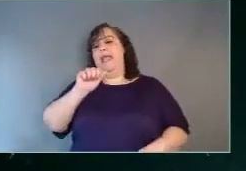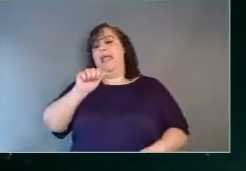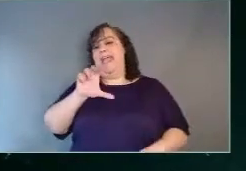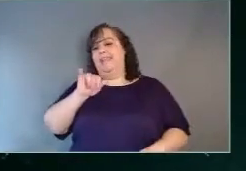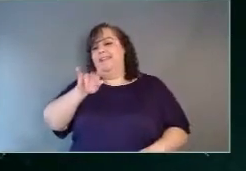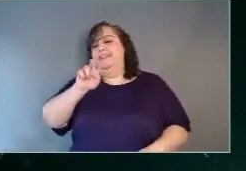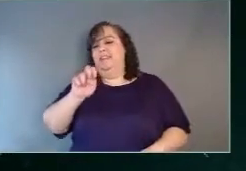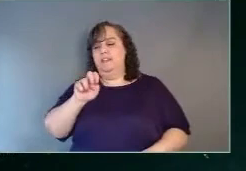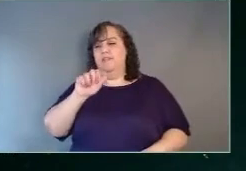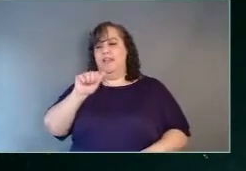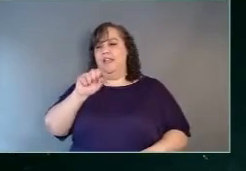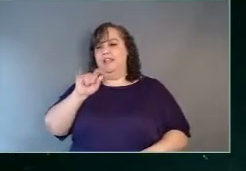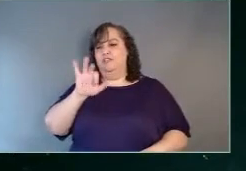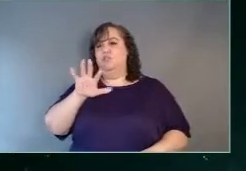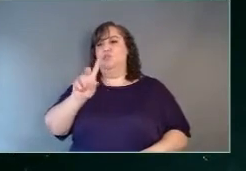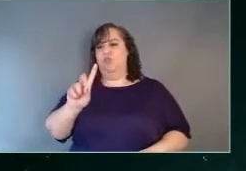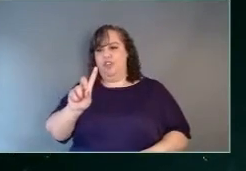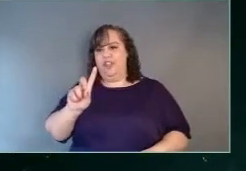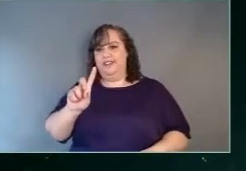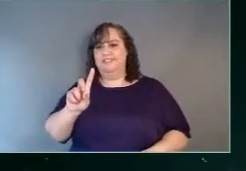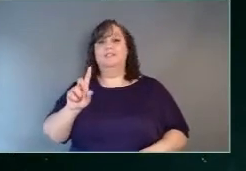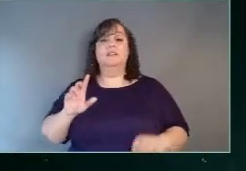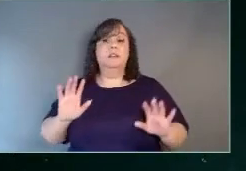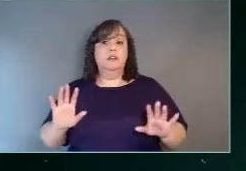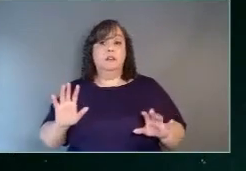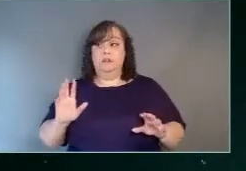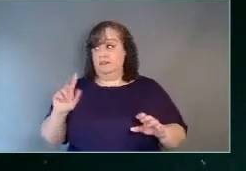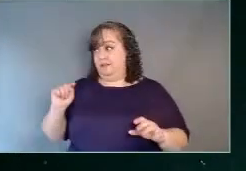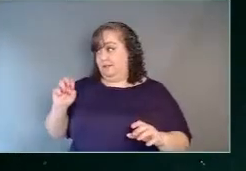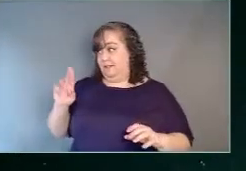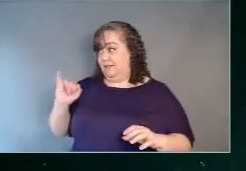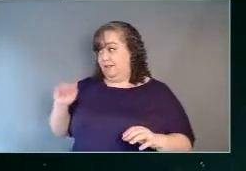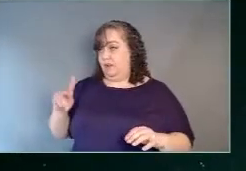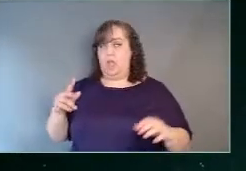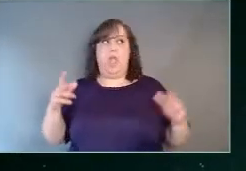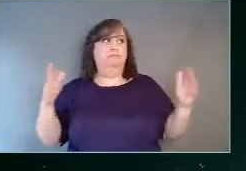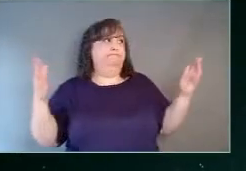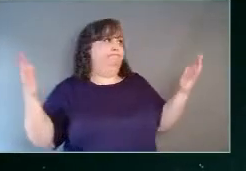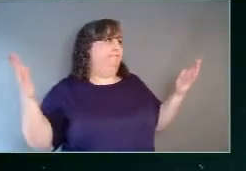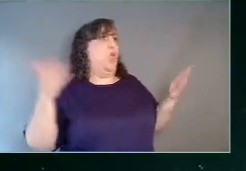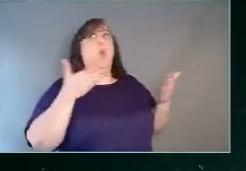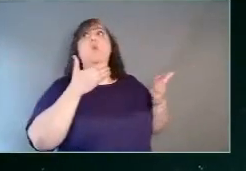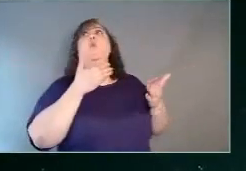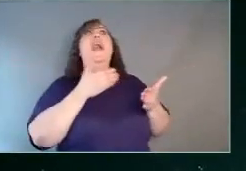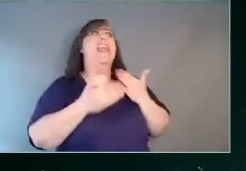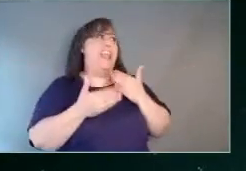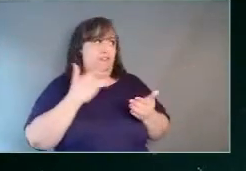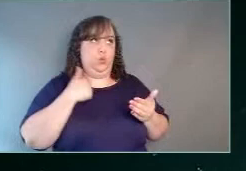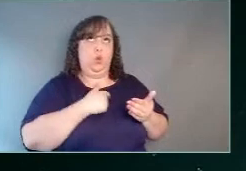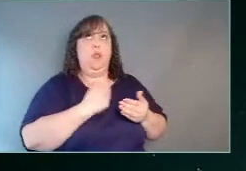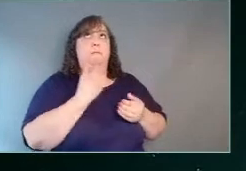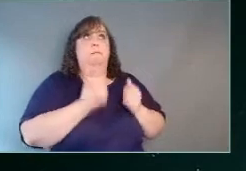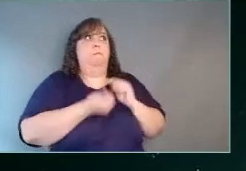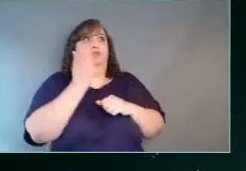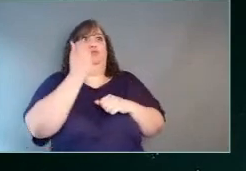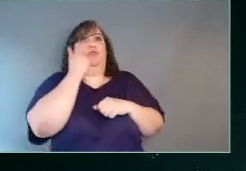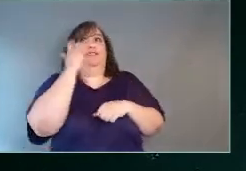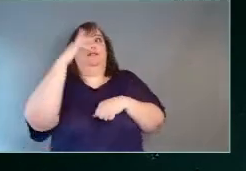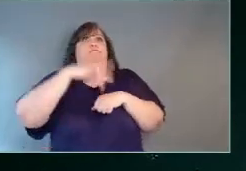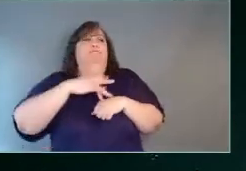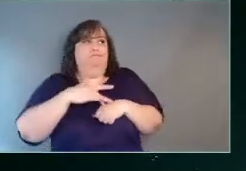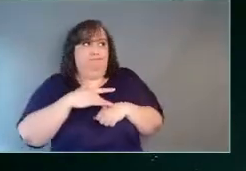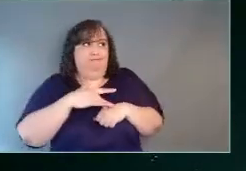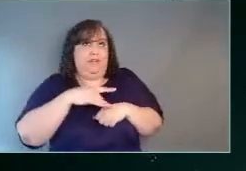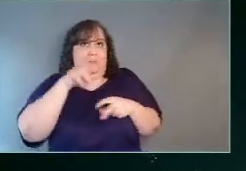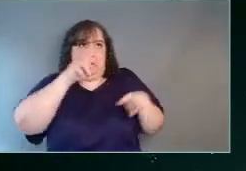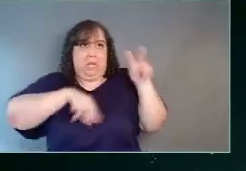think? Honestly, I think it's whatever asteroid we have most recently visited, because every